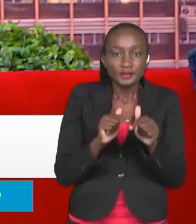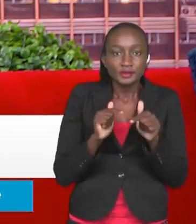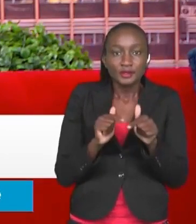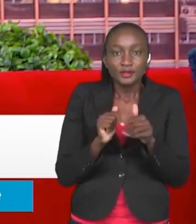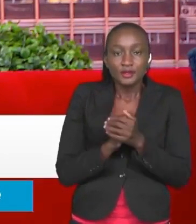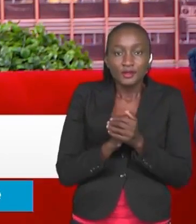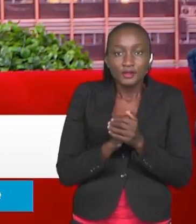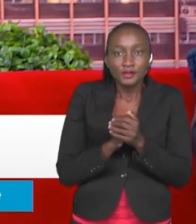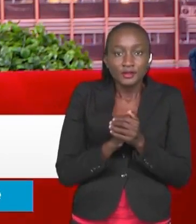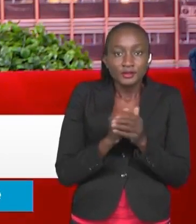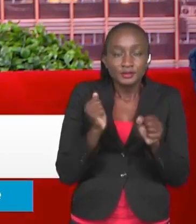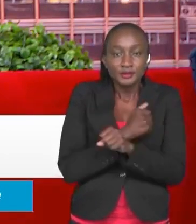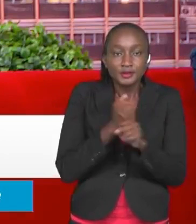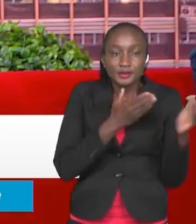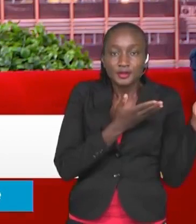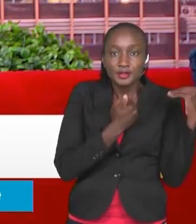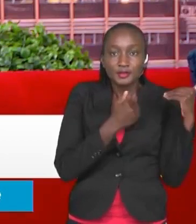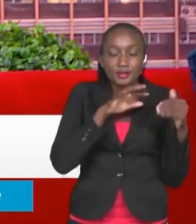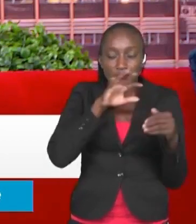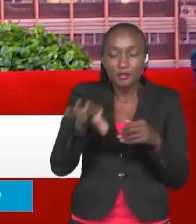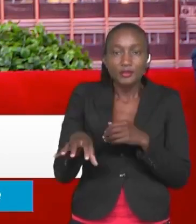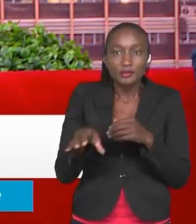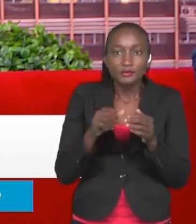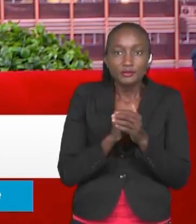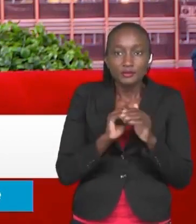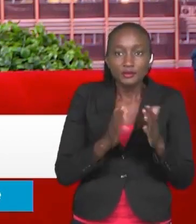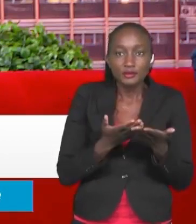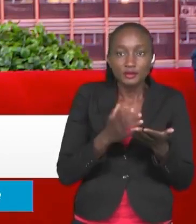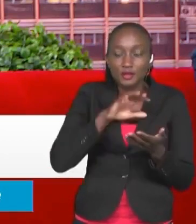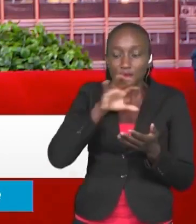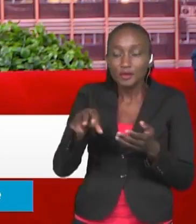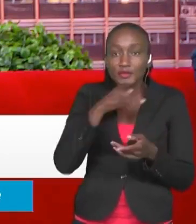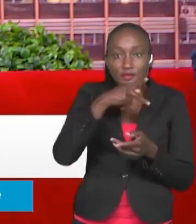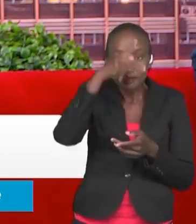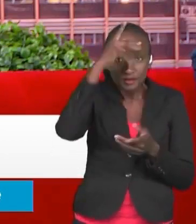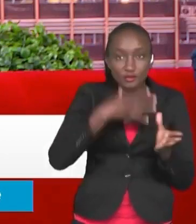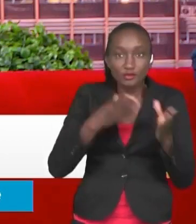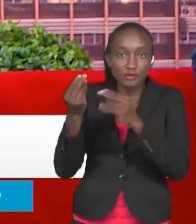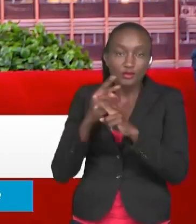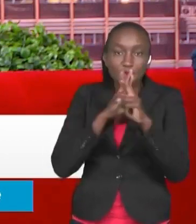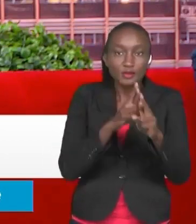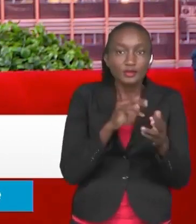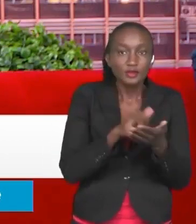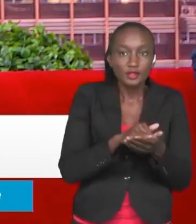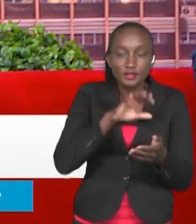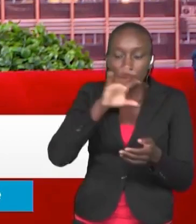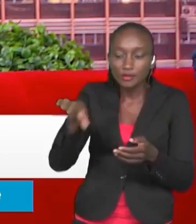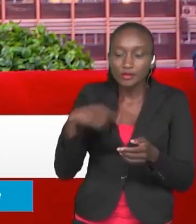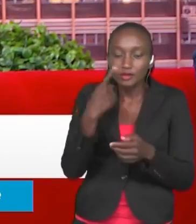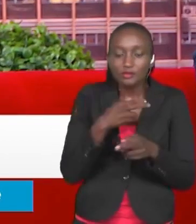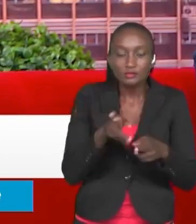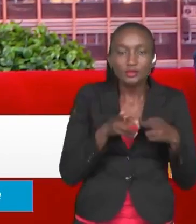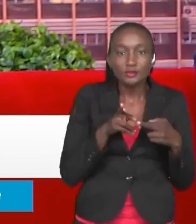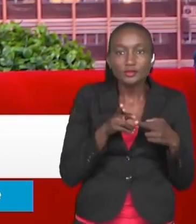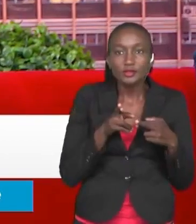mm-hmm. you would not expect a boy or rather a boy's parents to go to report that their boy has been